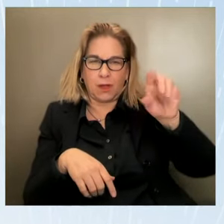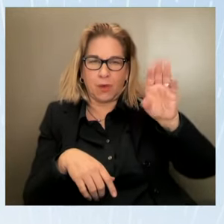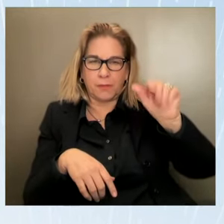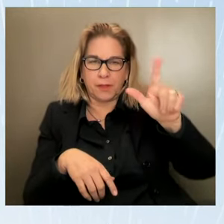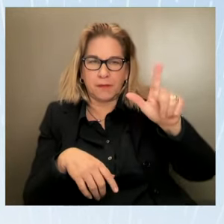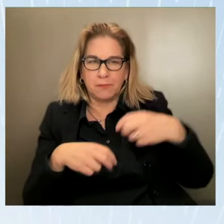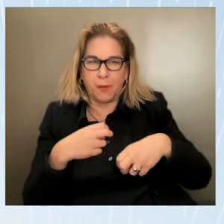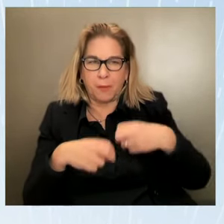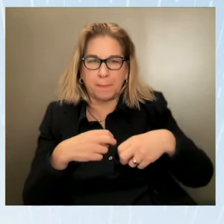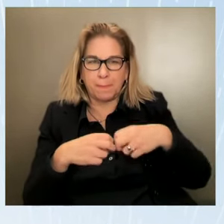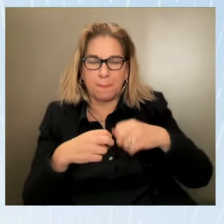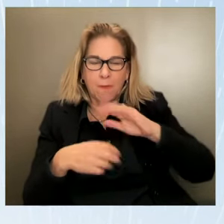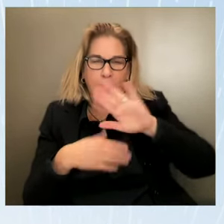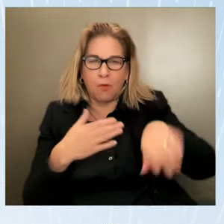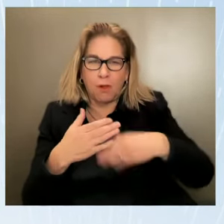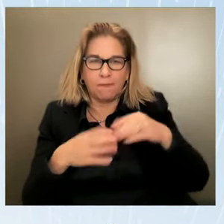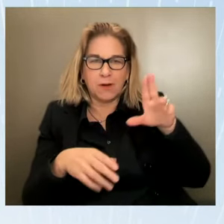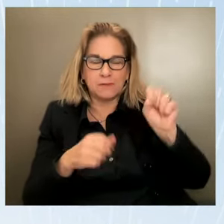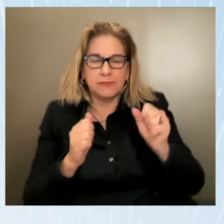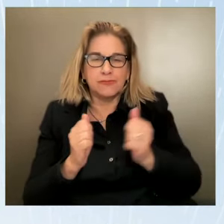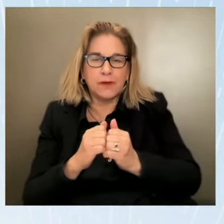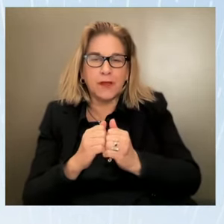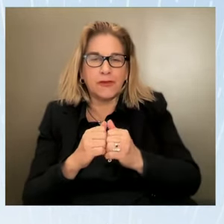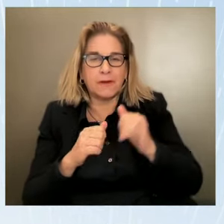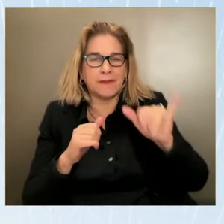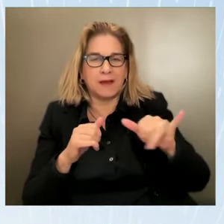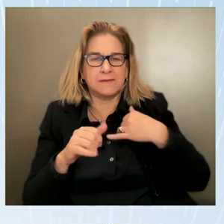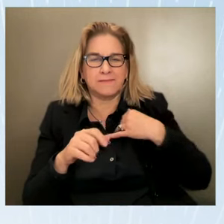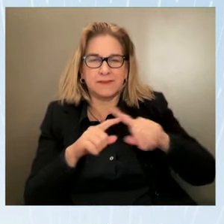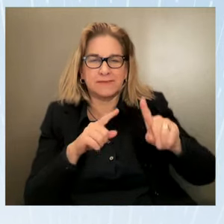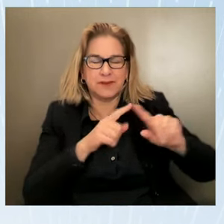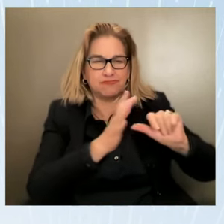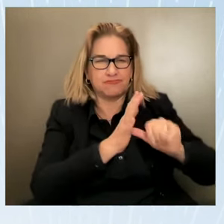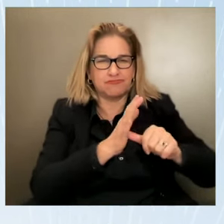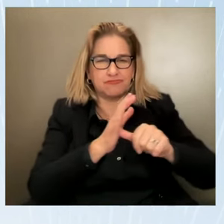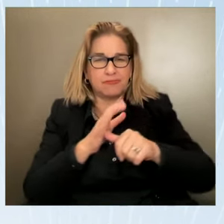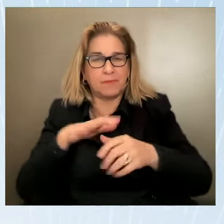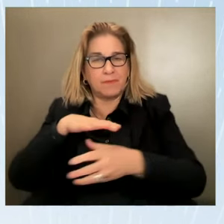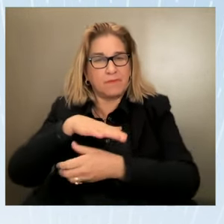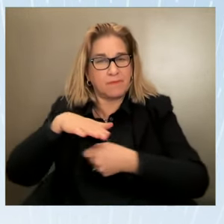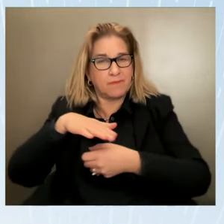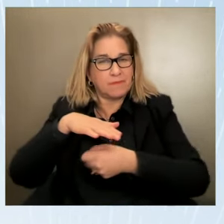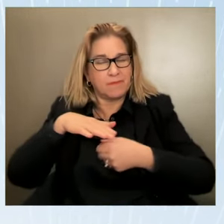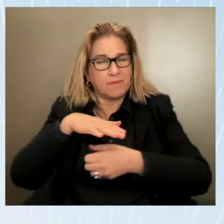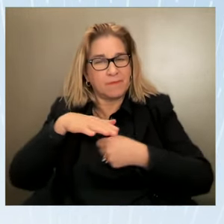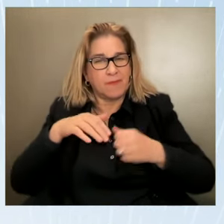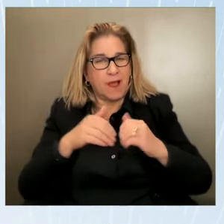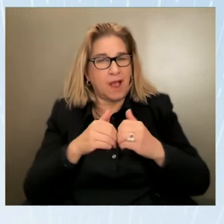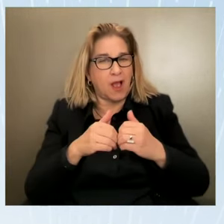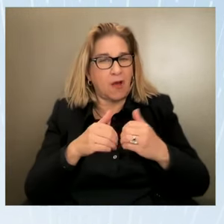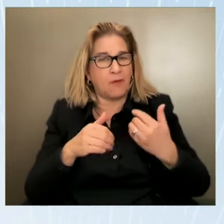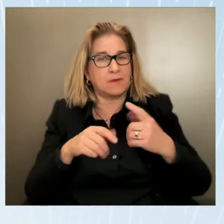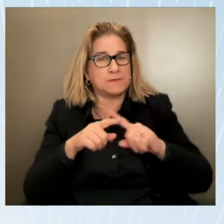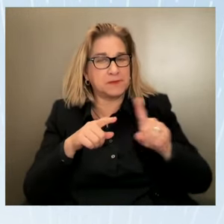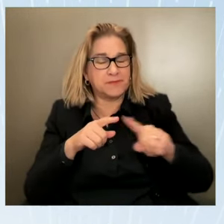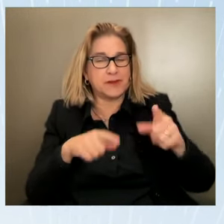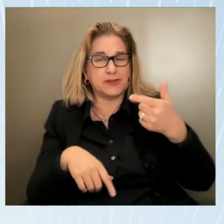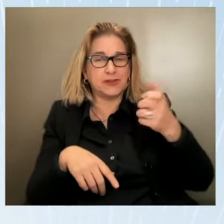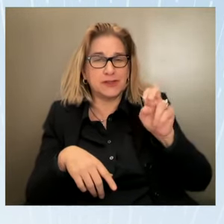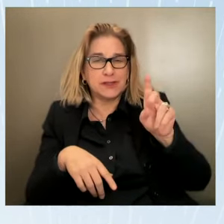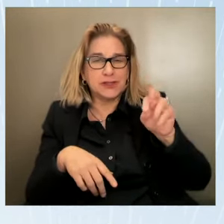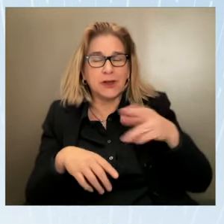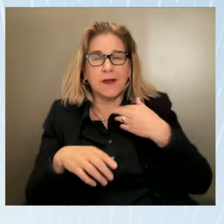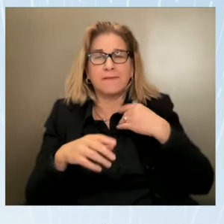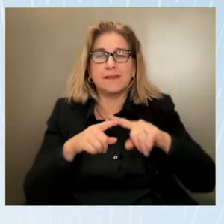trafficking intersects with other issues like gender-based violence, and ensuring we directly support and lift